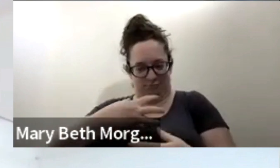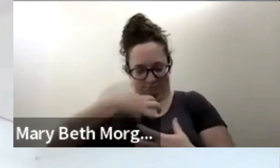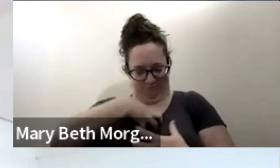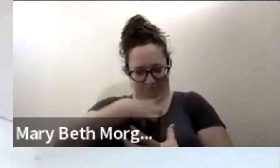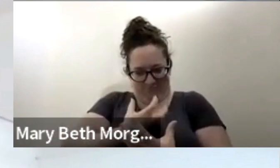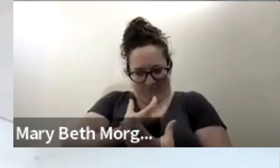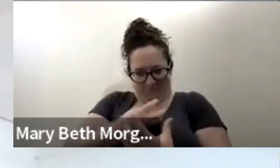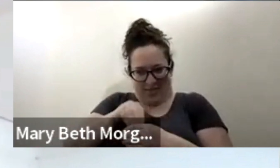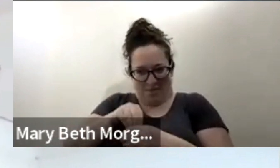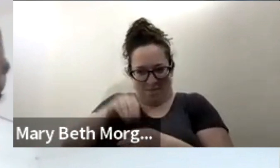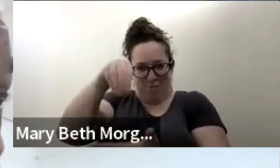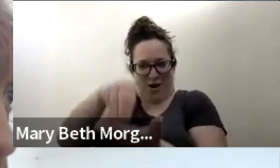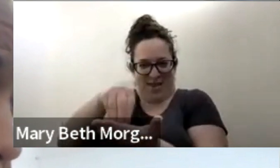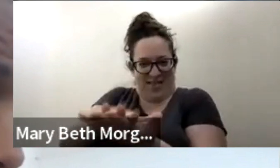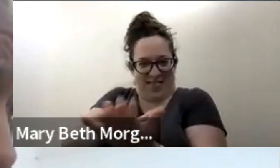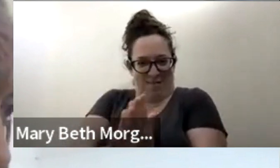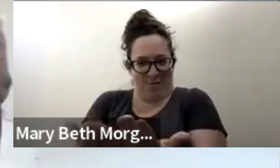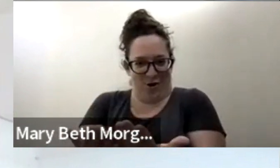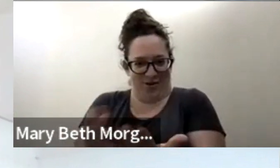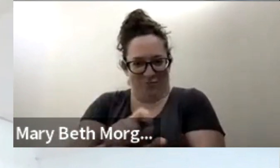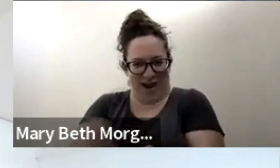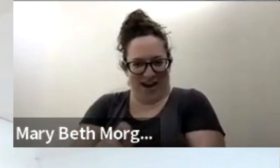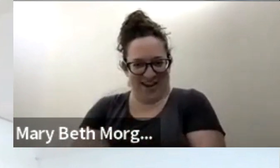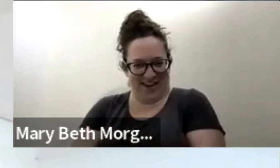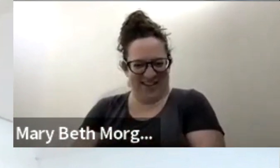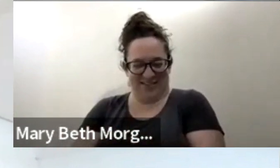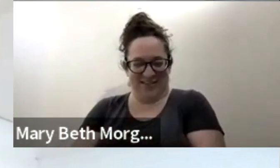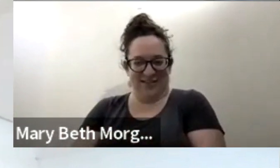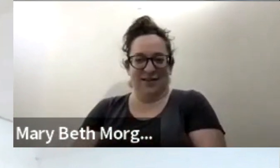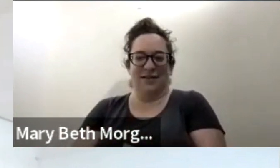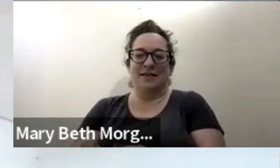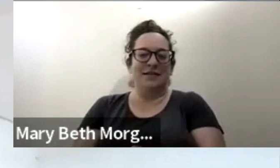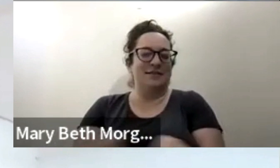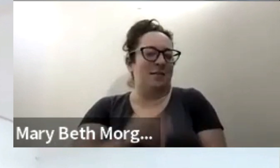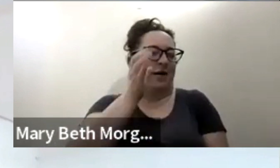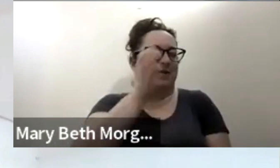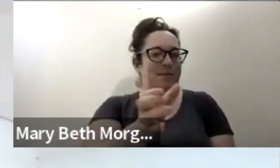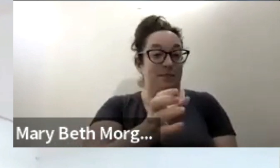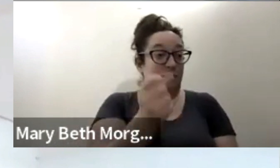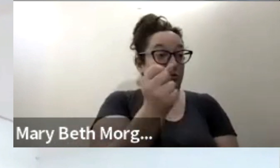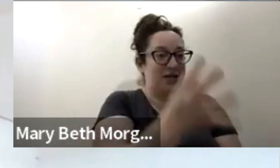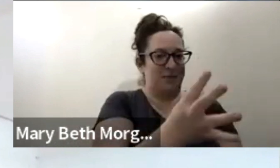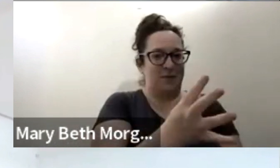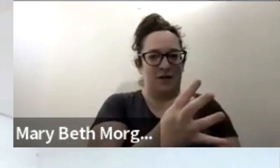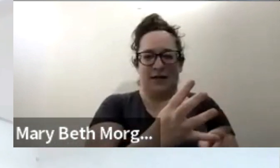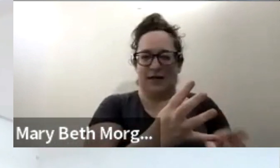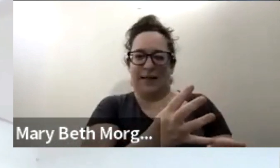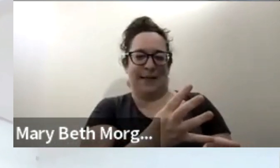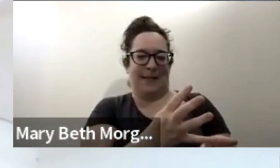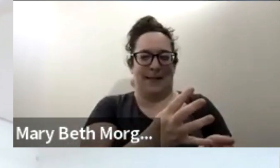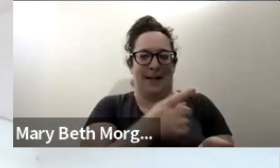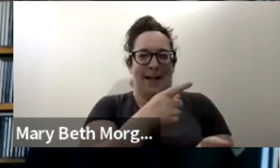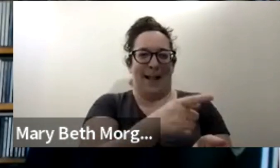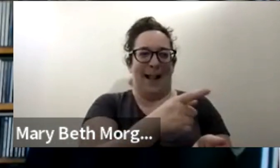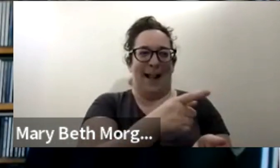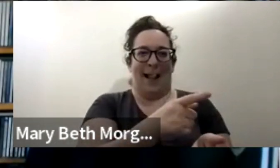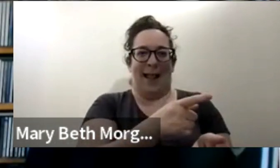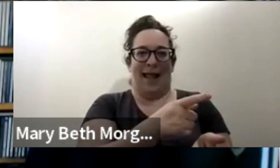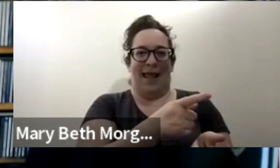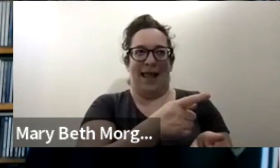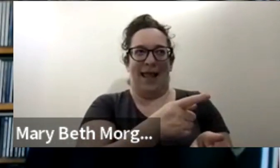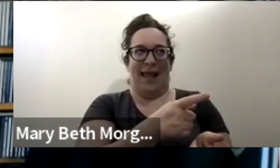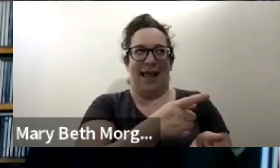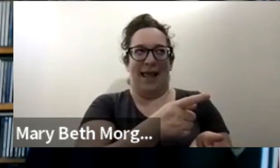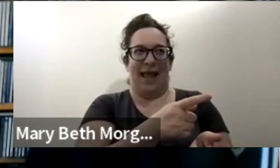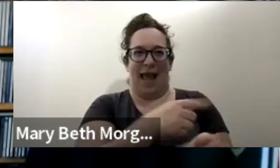focusing on, the obsessions, or they're focusing on, is very, very, very hard to dodge. And